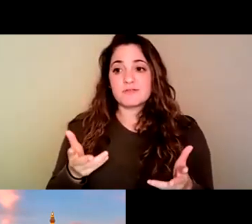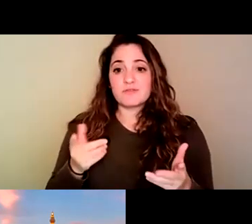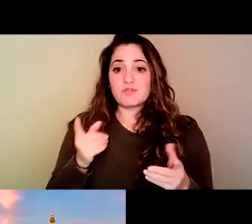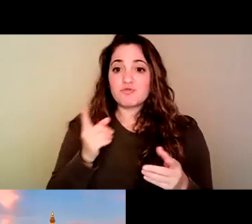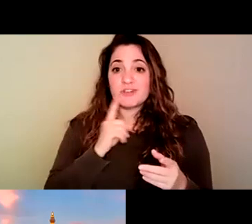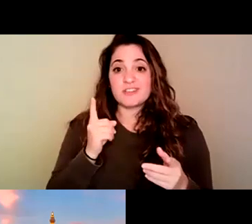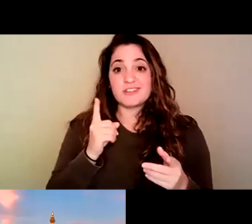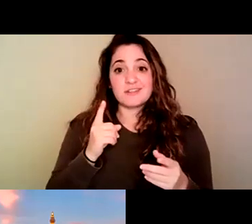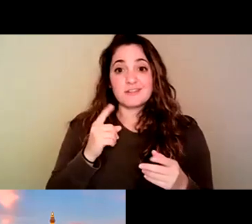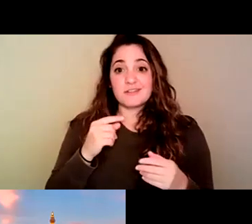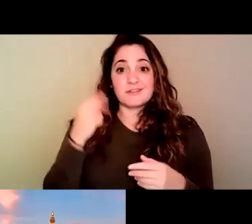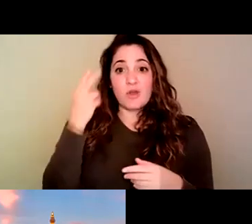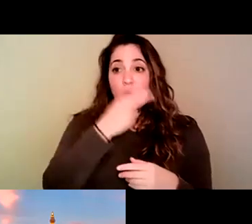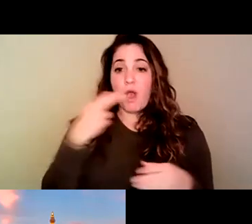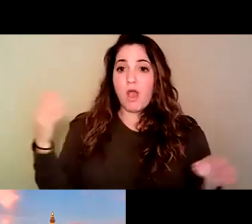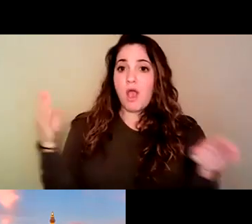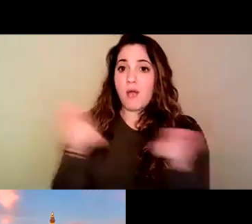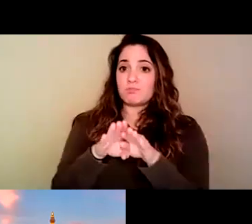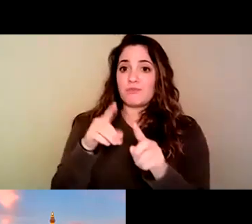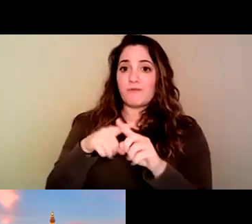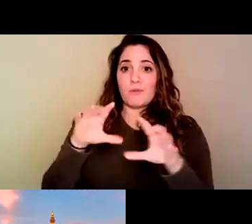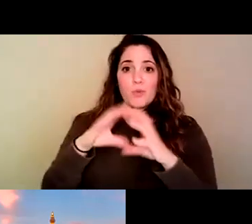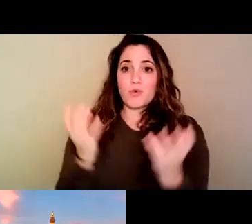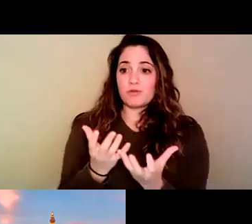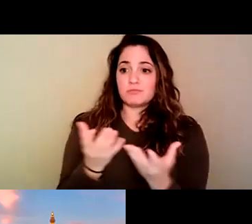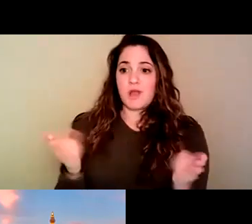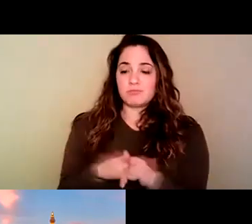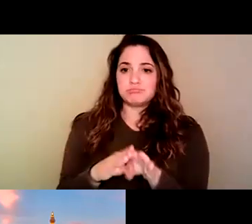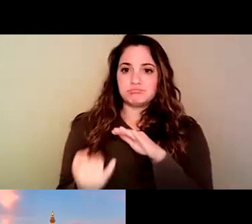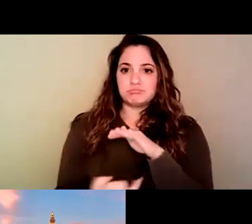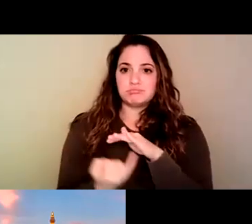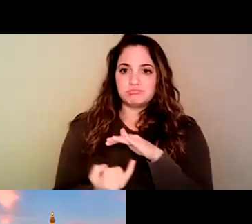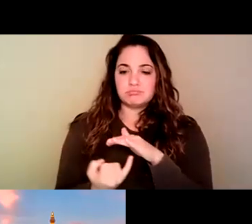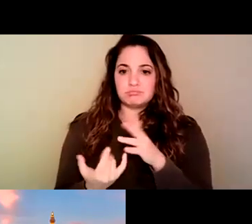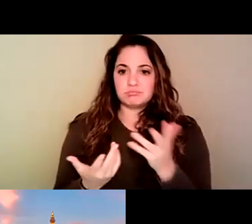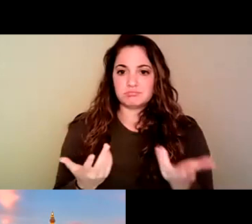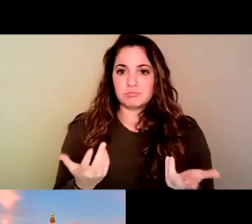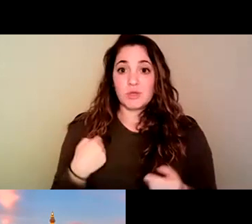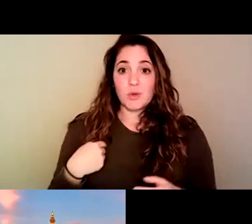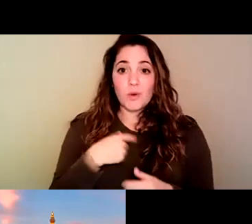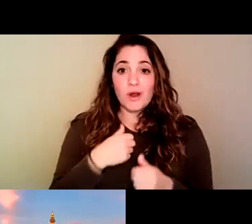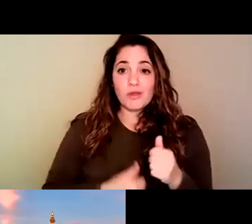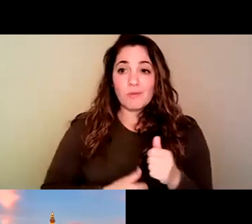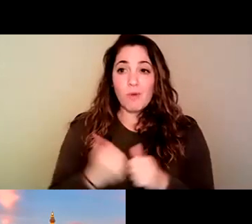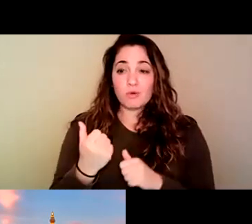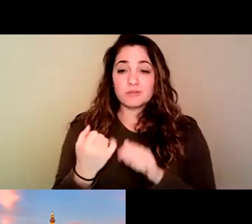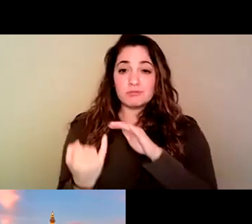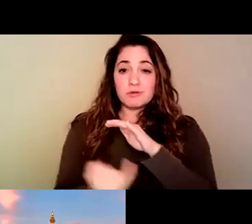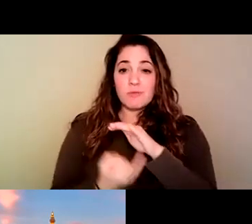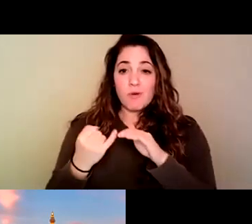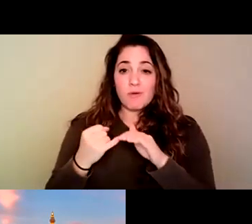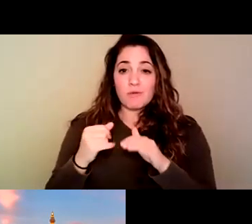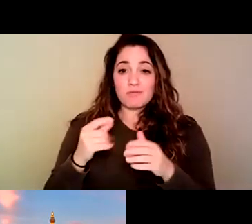off Hawaii from the rest of the world. Now, we're the most remote land mass in the